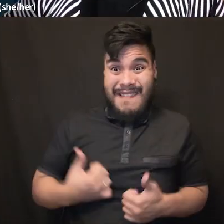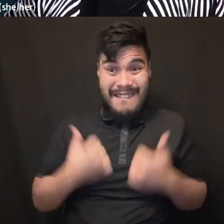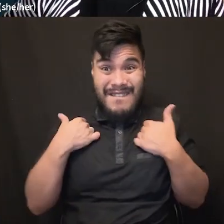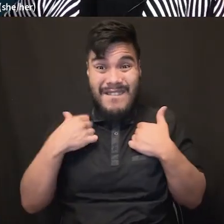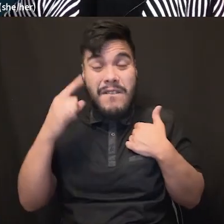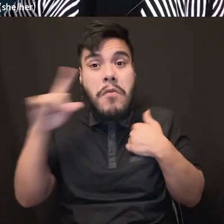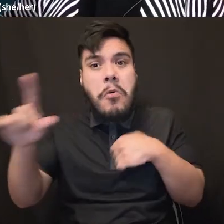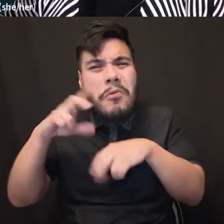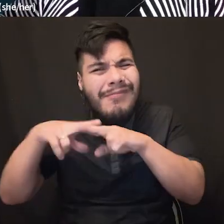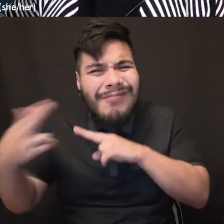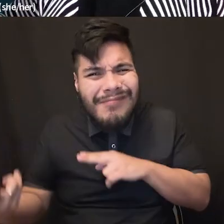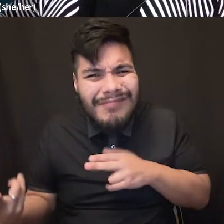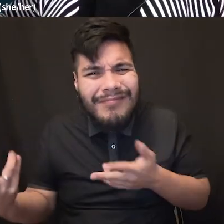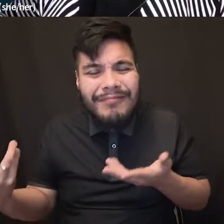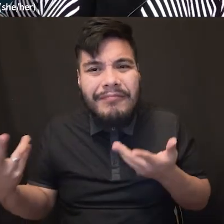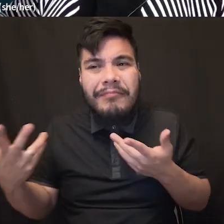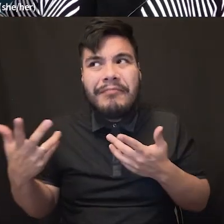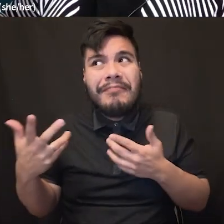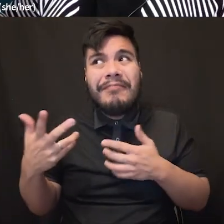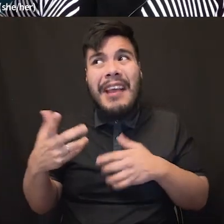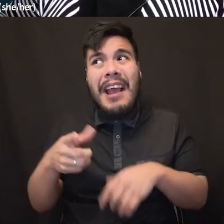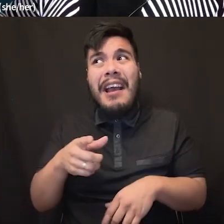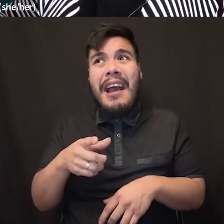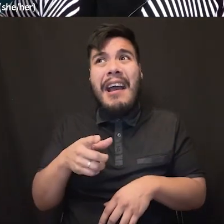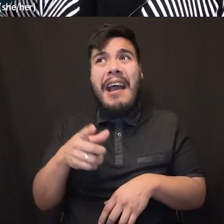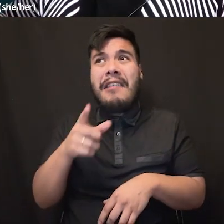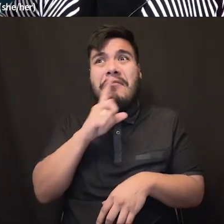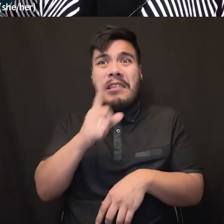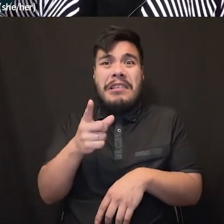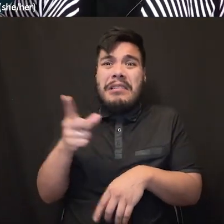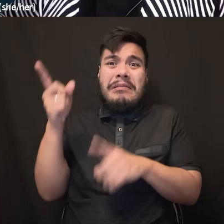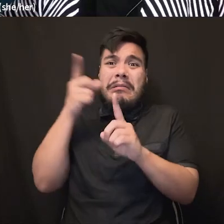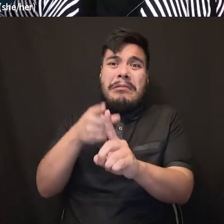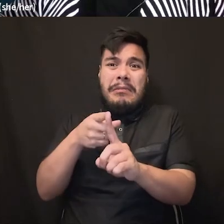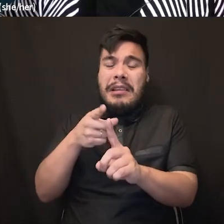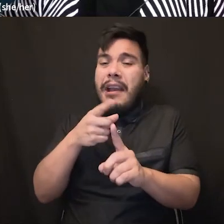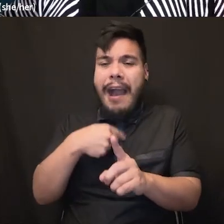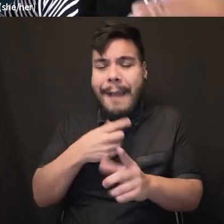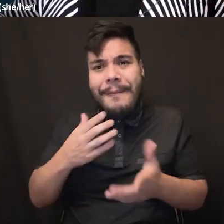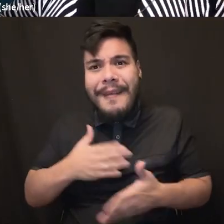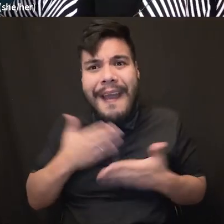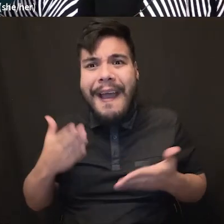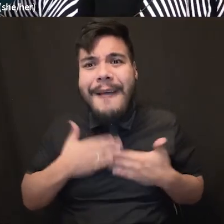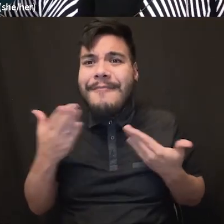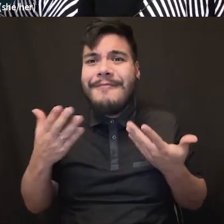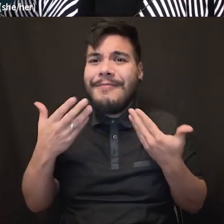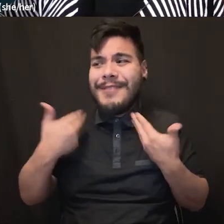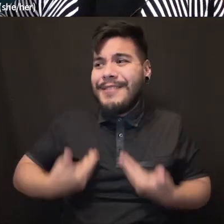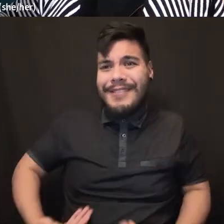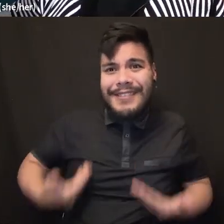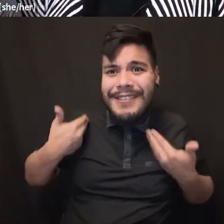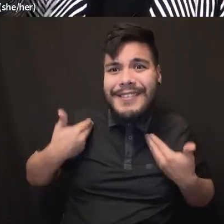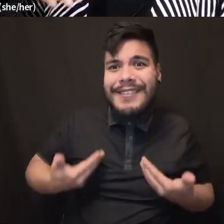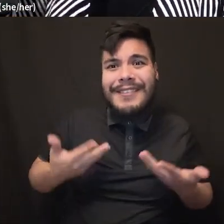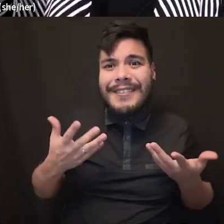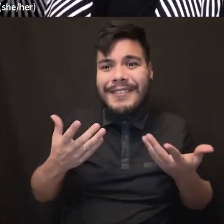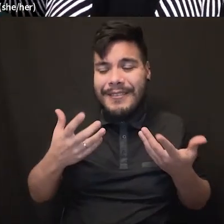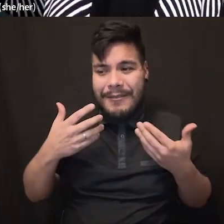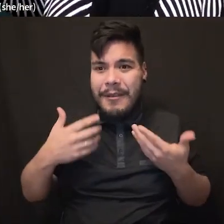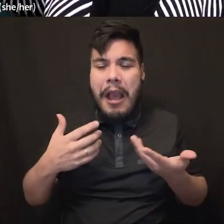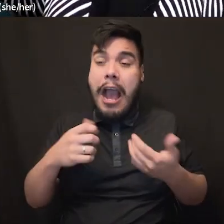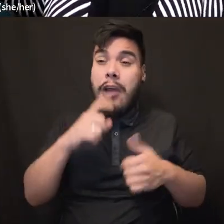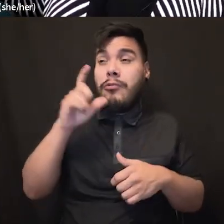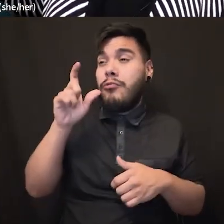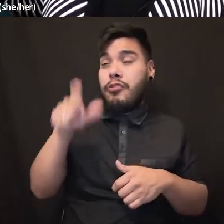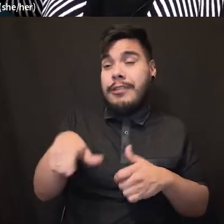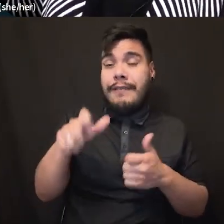ultimately I'm happy being who I am on any given day. So I don't need to change what I look like to try to get